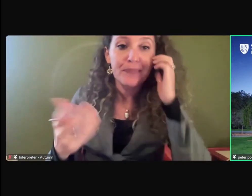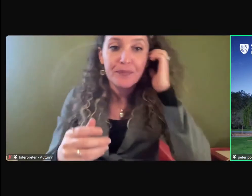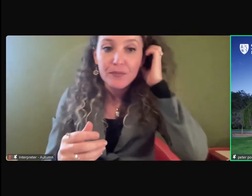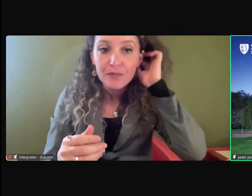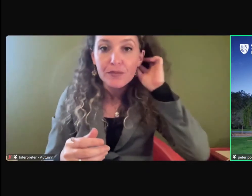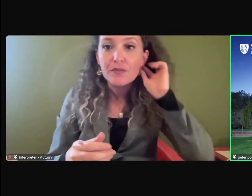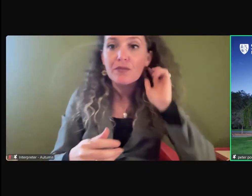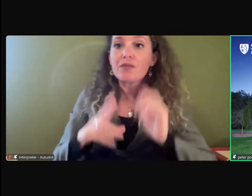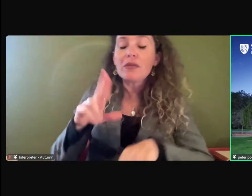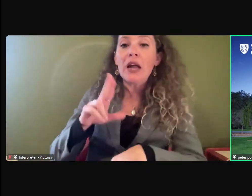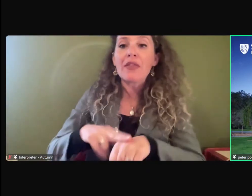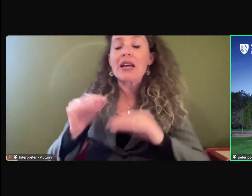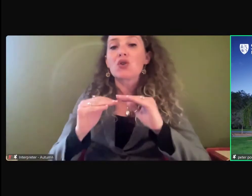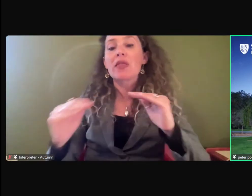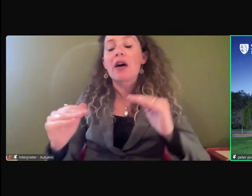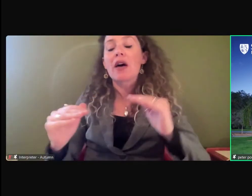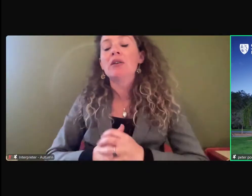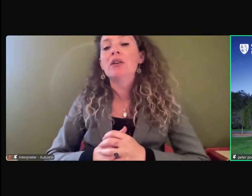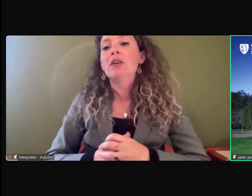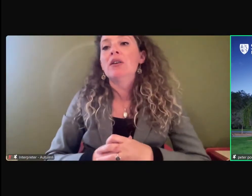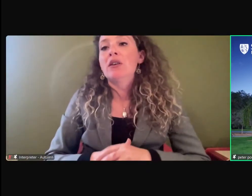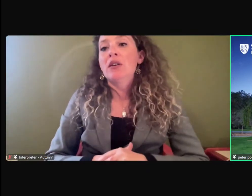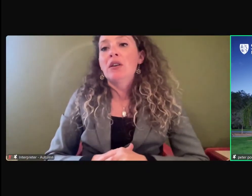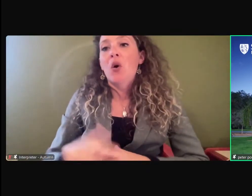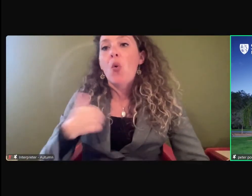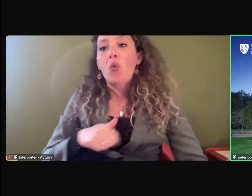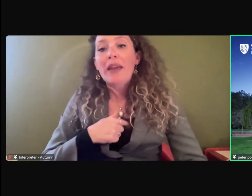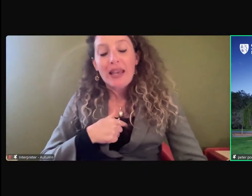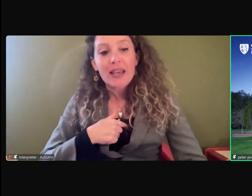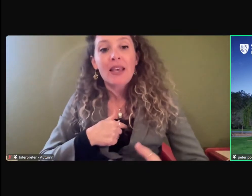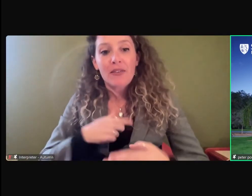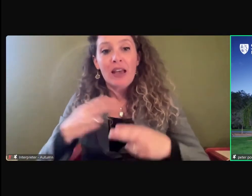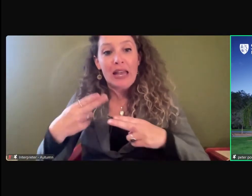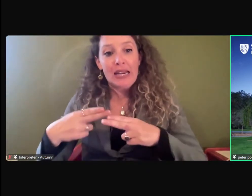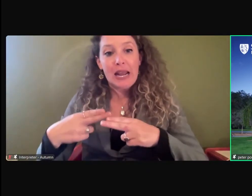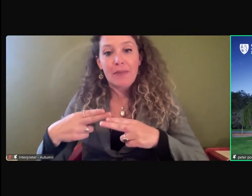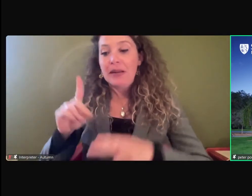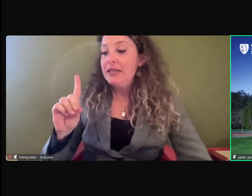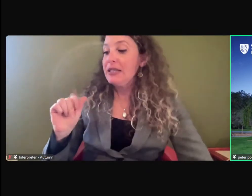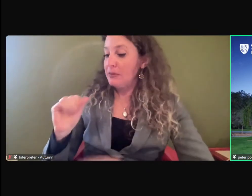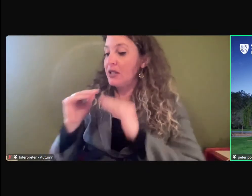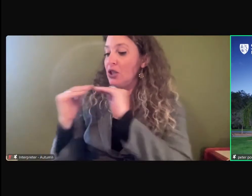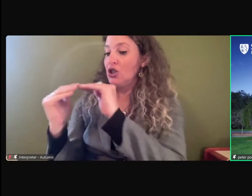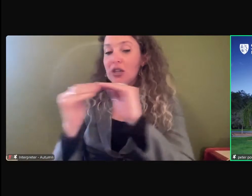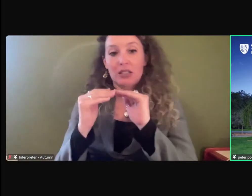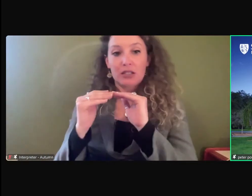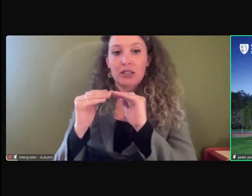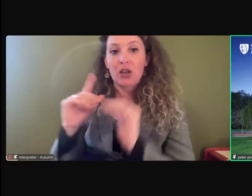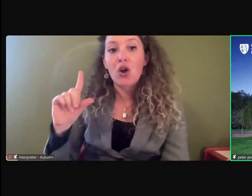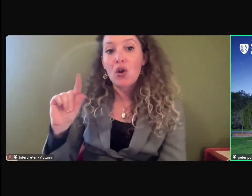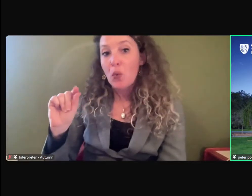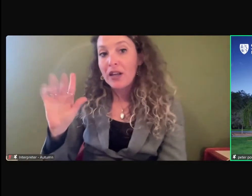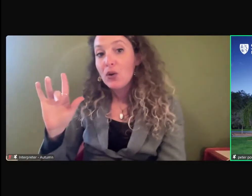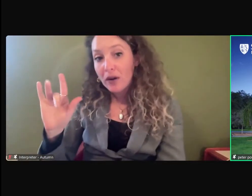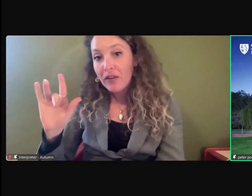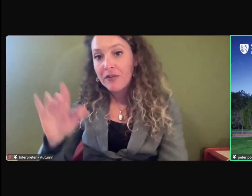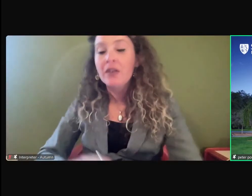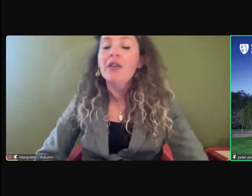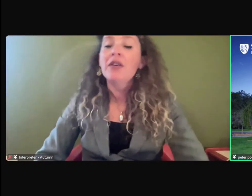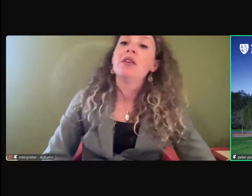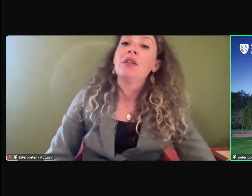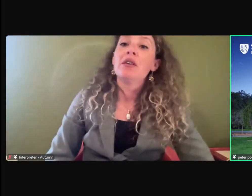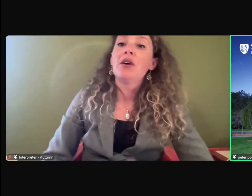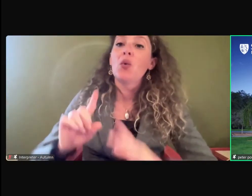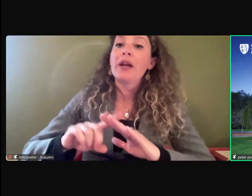national level. And so we named this session Disability Justice 2025.